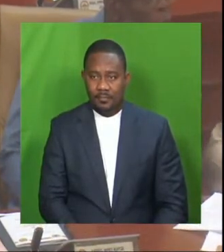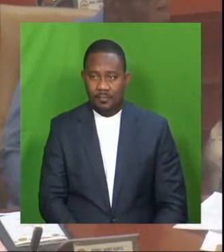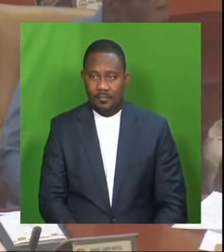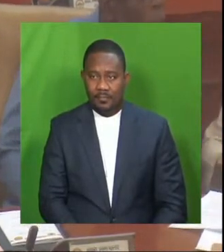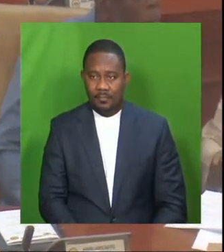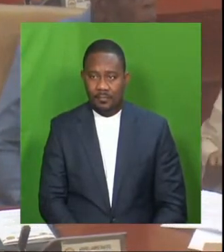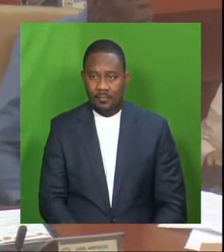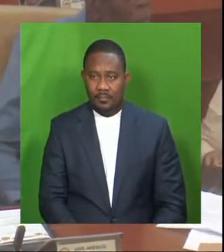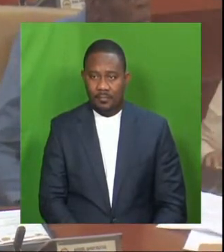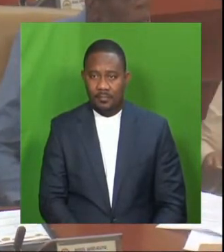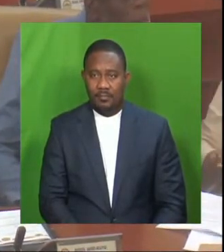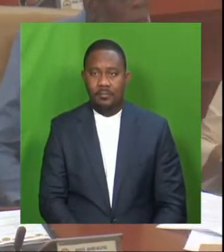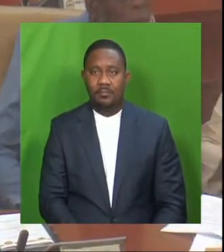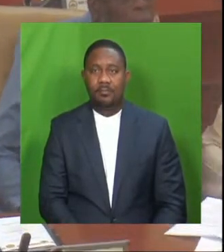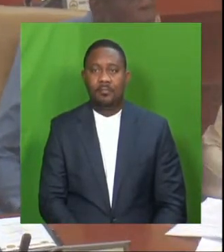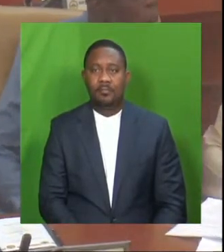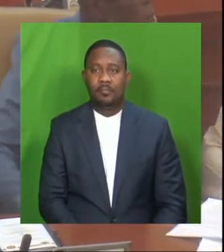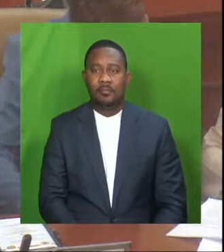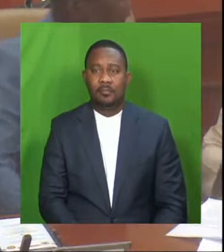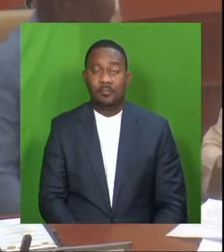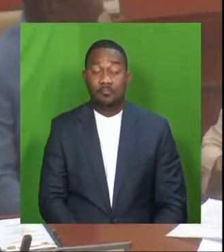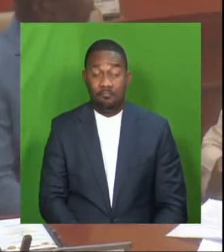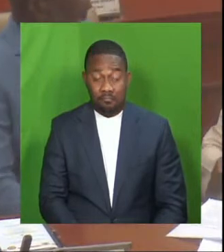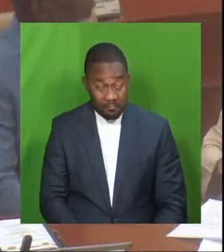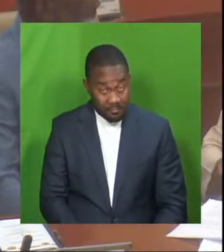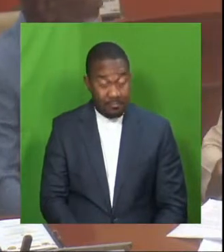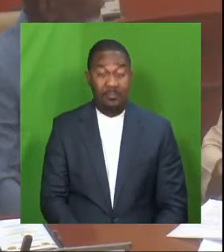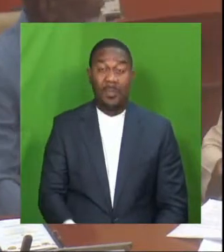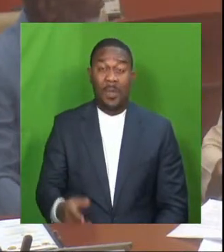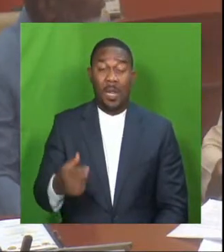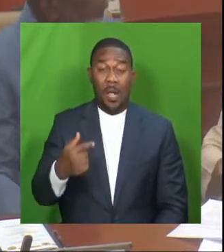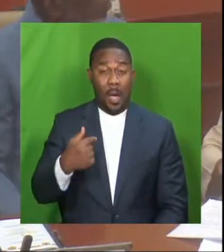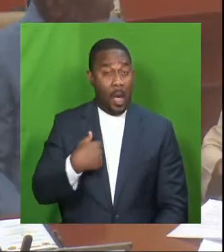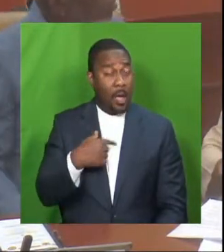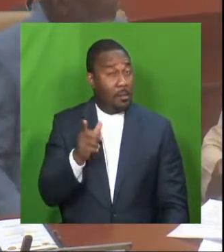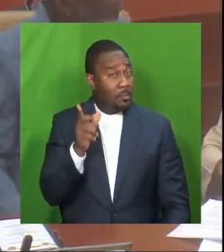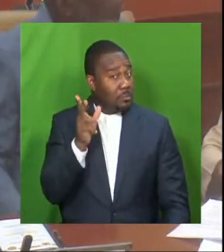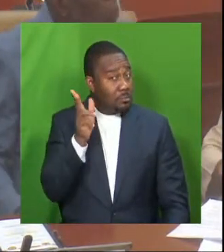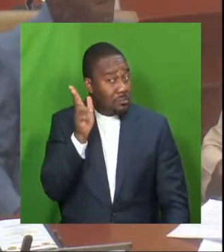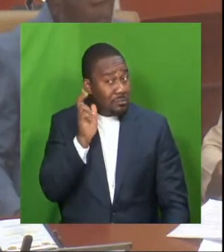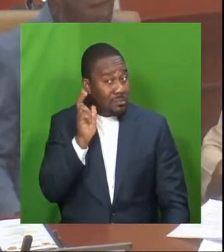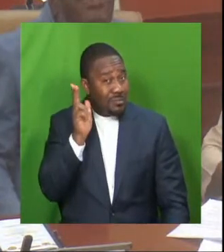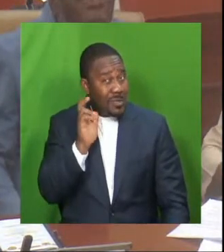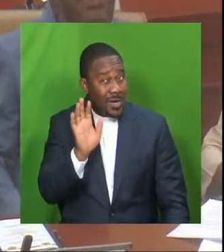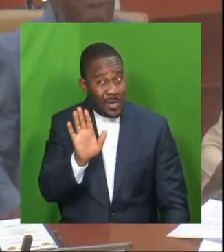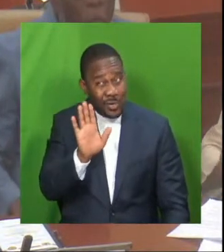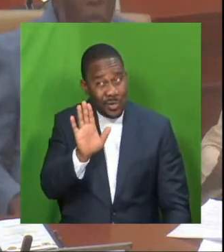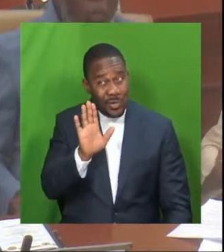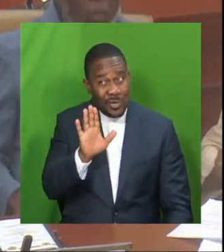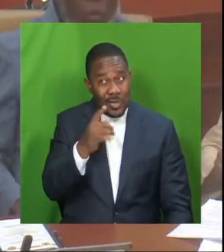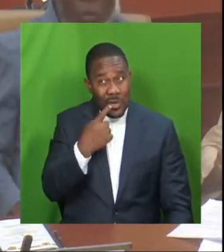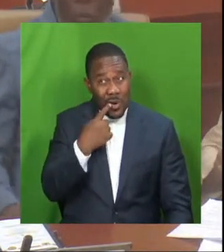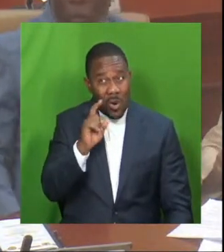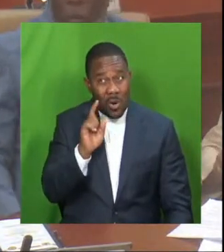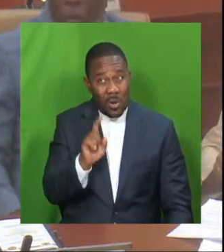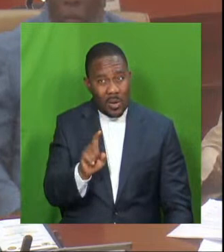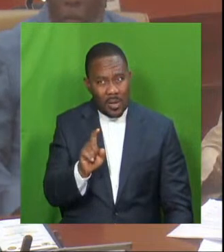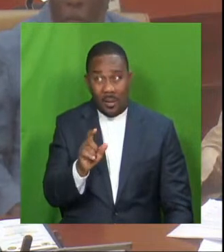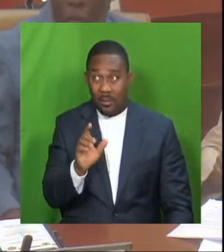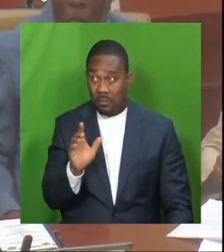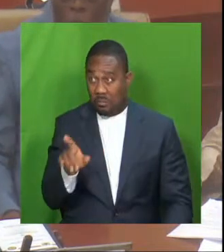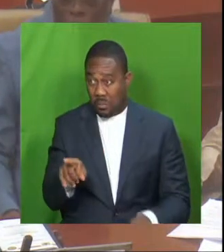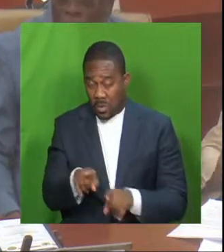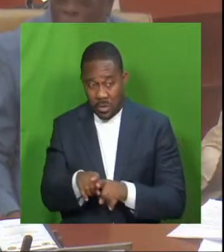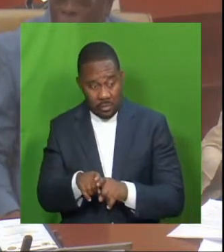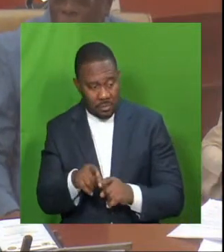have listened to your directive and your referral